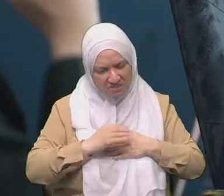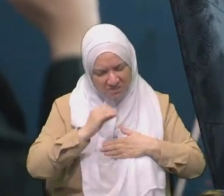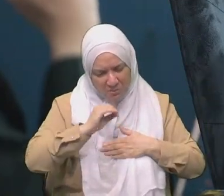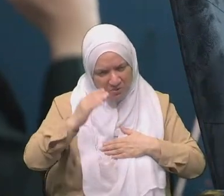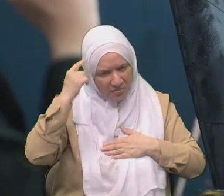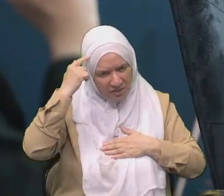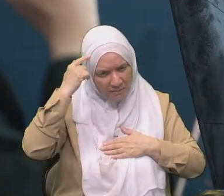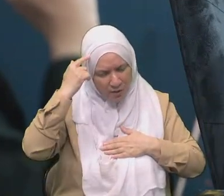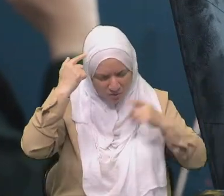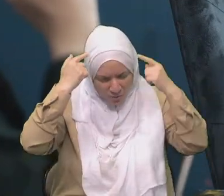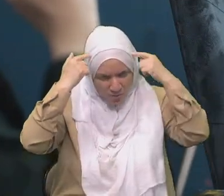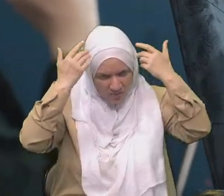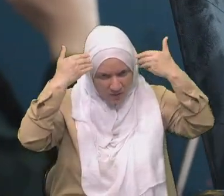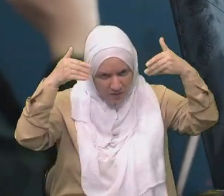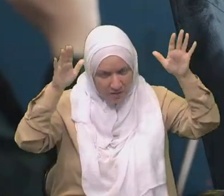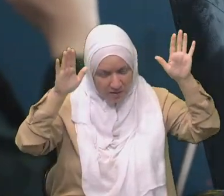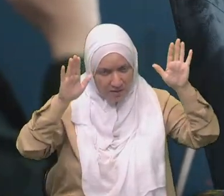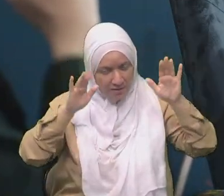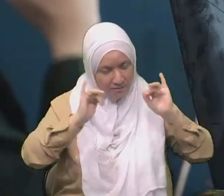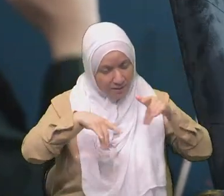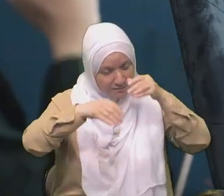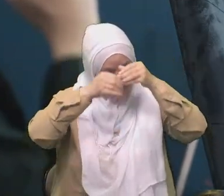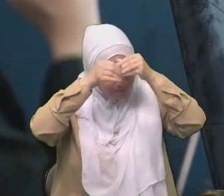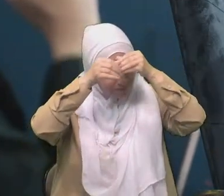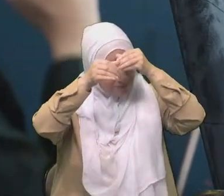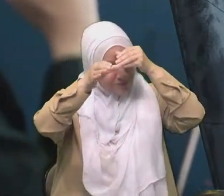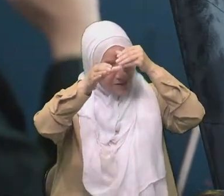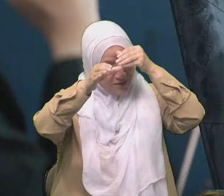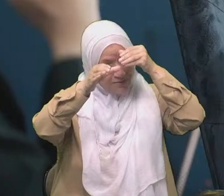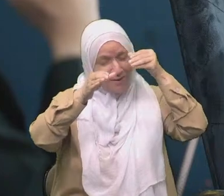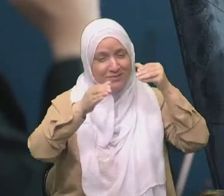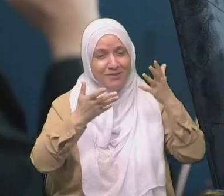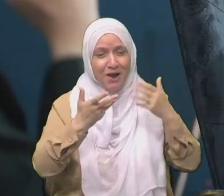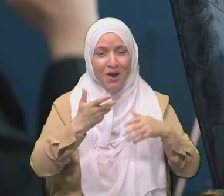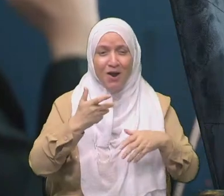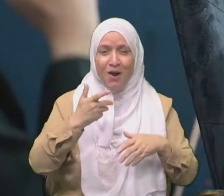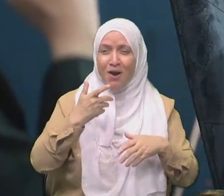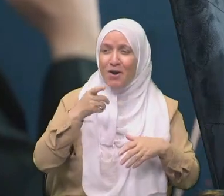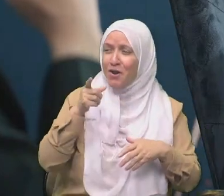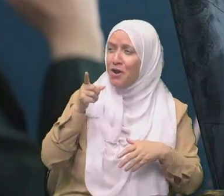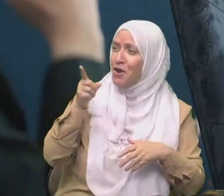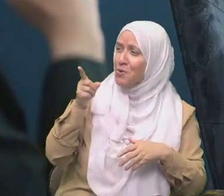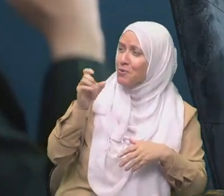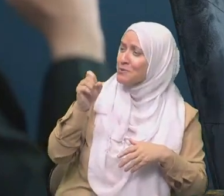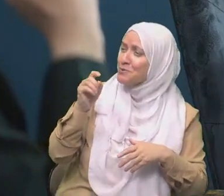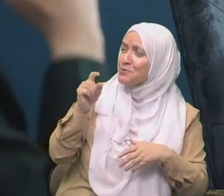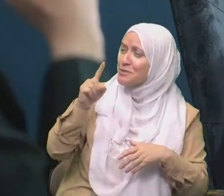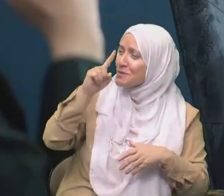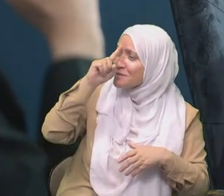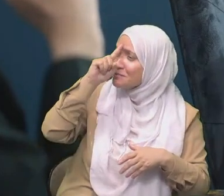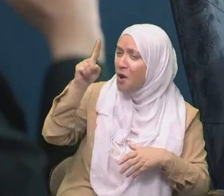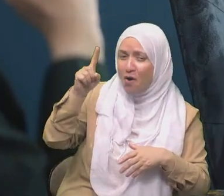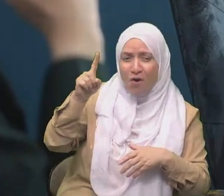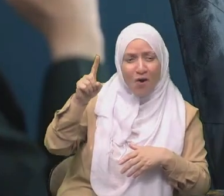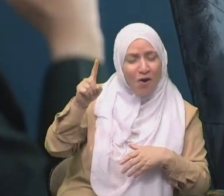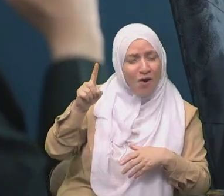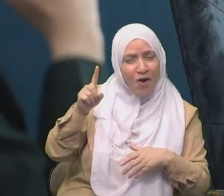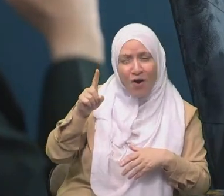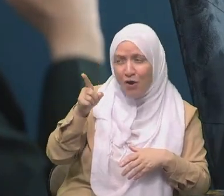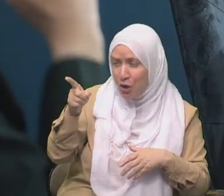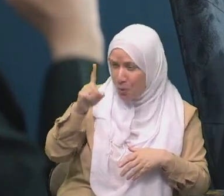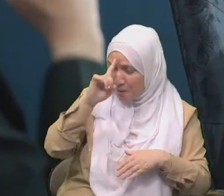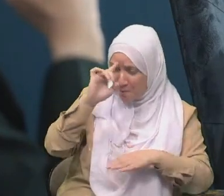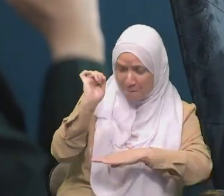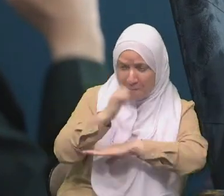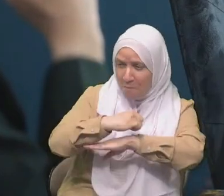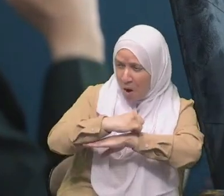knowledge. That's it. The true ulama, they were from before, but we're just carrying that knowledge to you right now. So yeah, true ulama, they know their place in this world. But